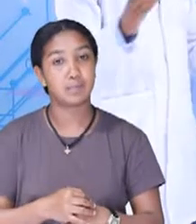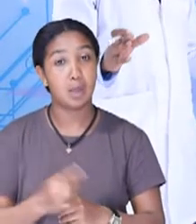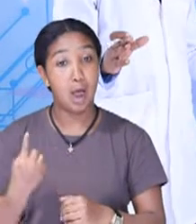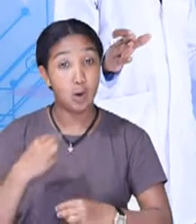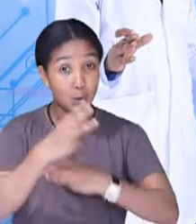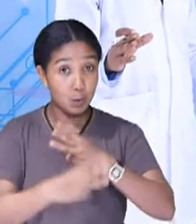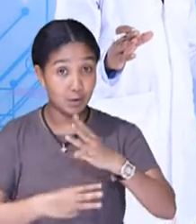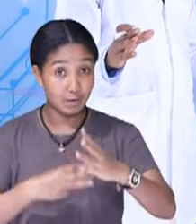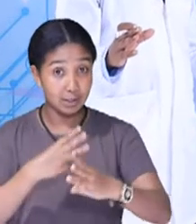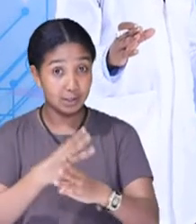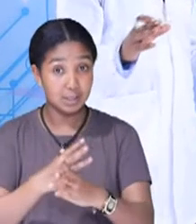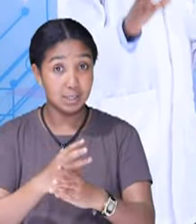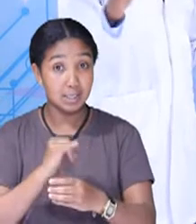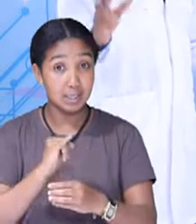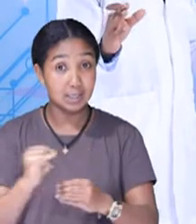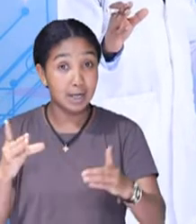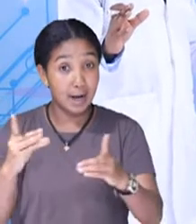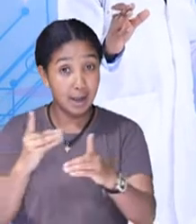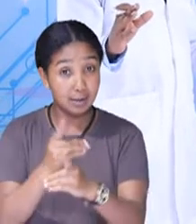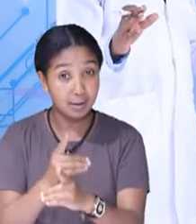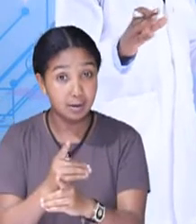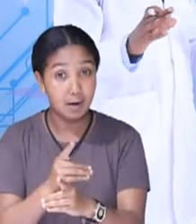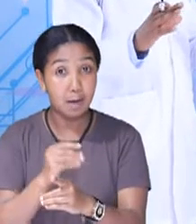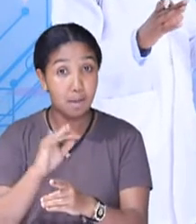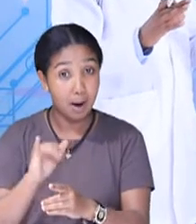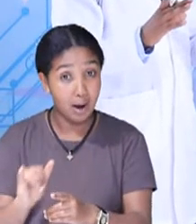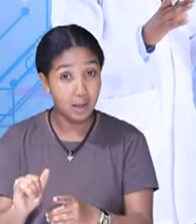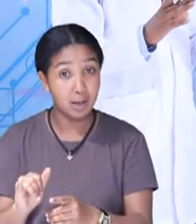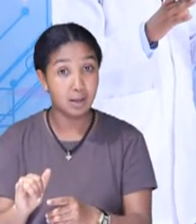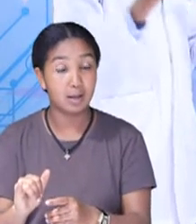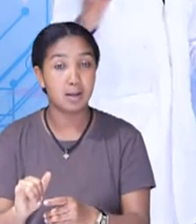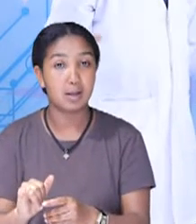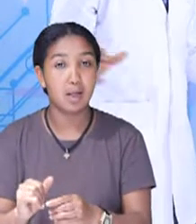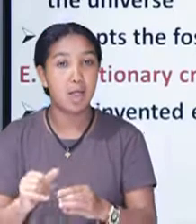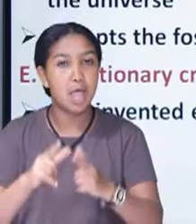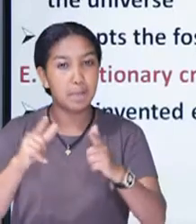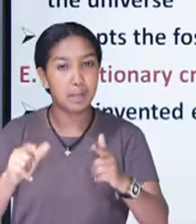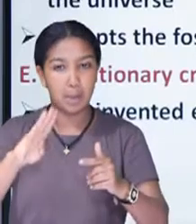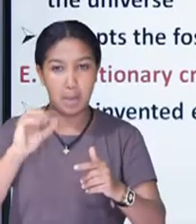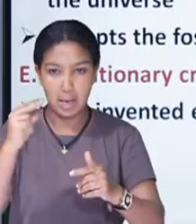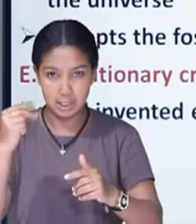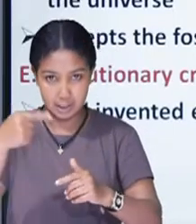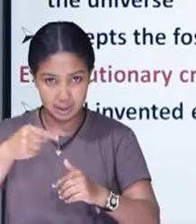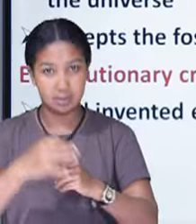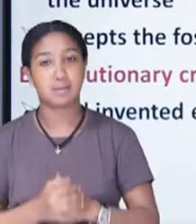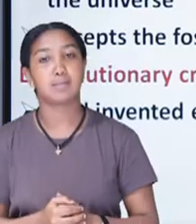Our universe is created by a Big Bang,